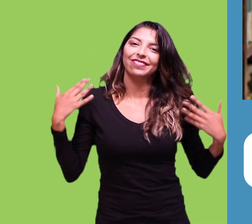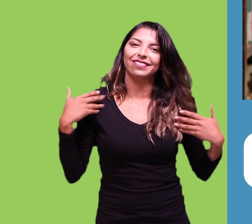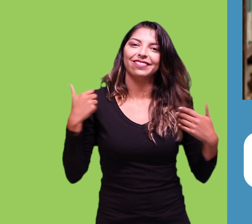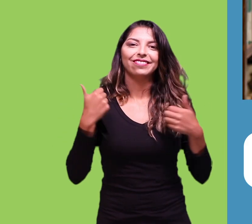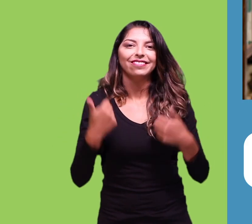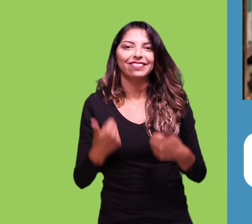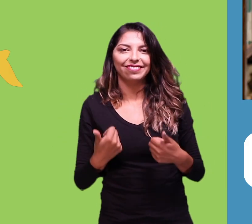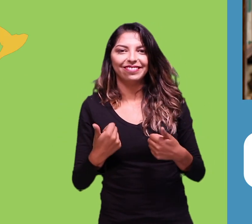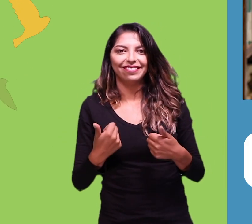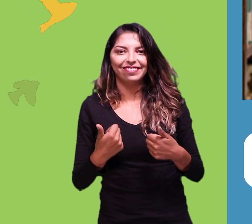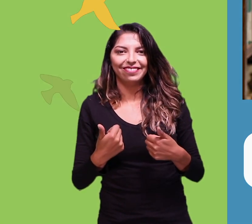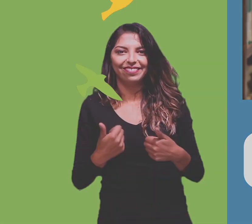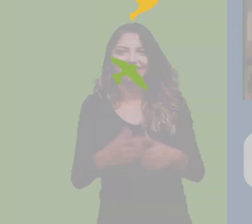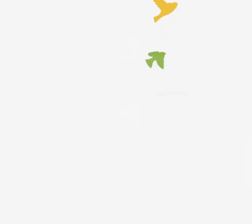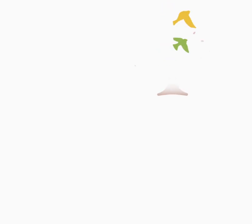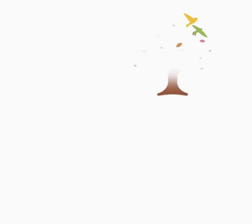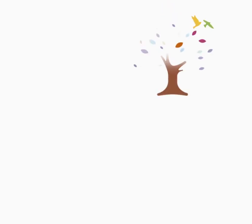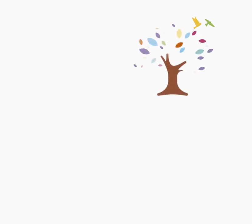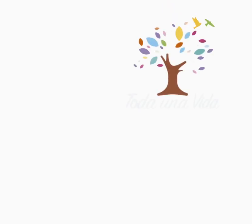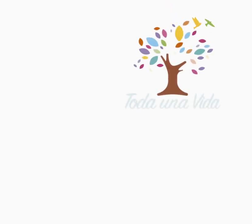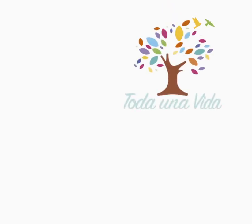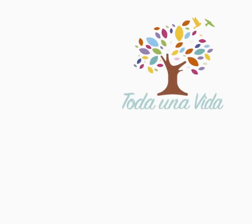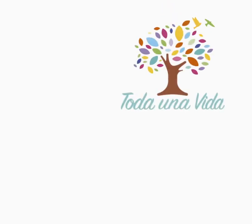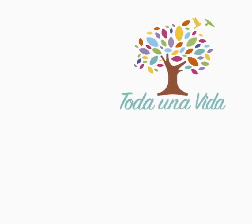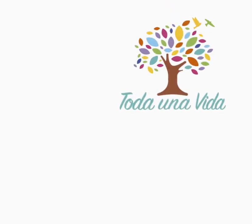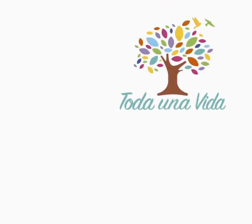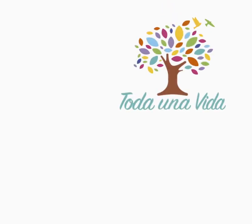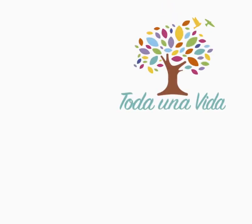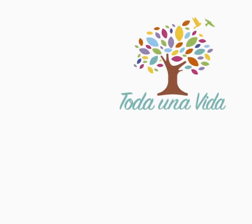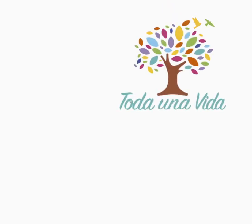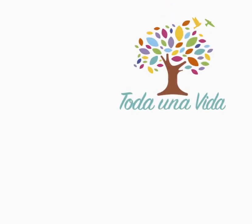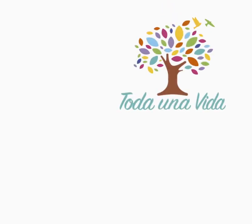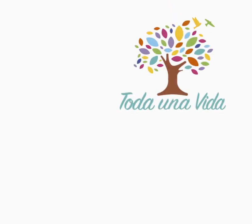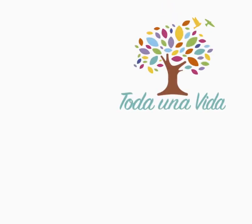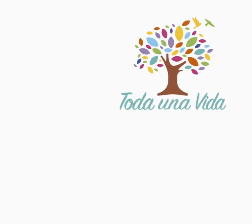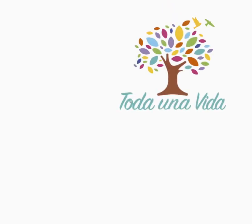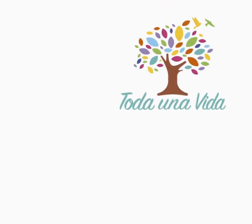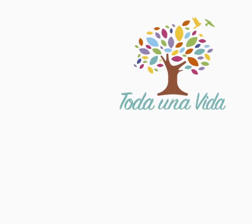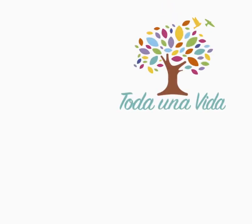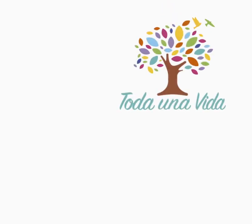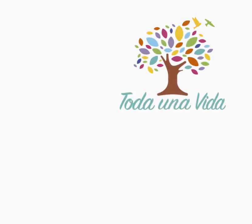Have a wonderful year. Toda una vida. El gobierno de todos.